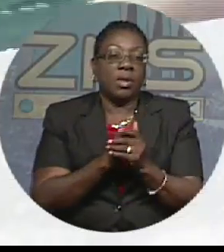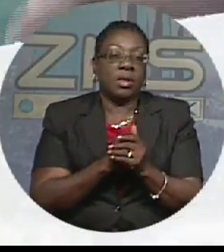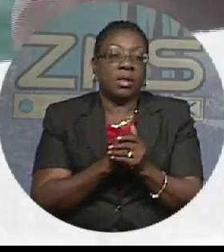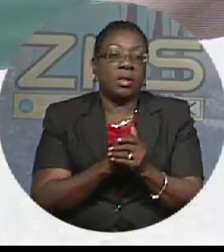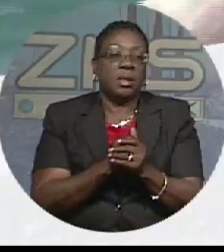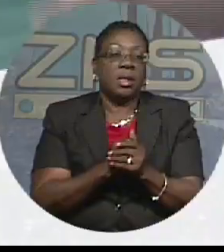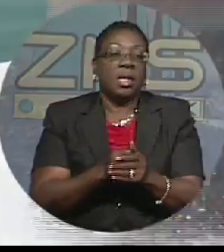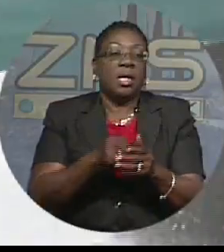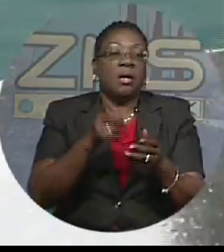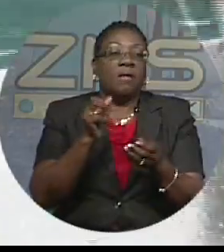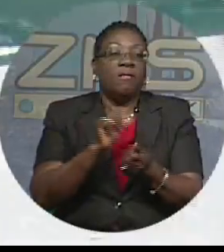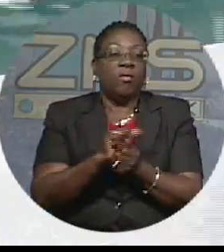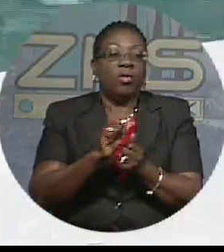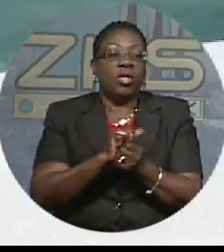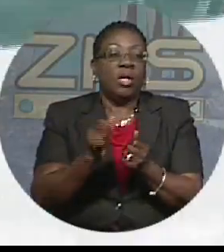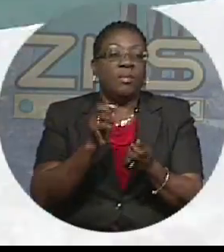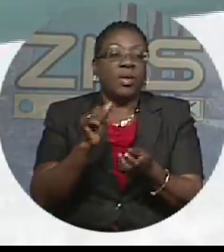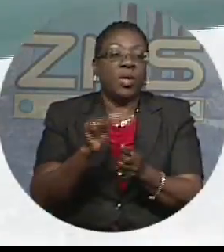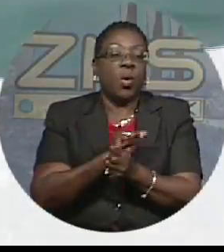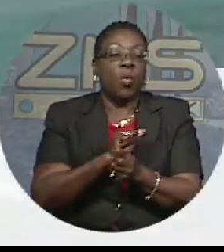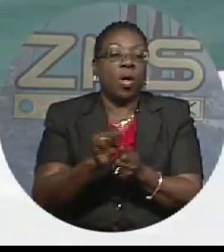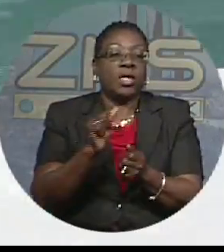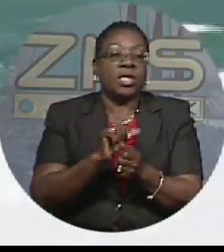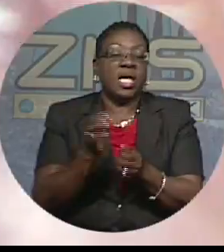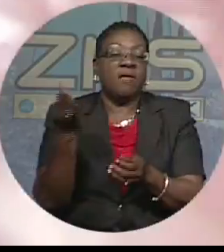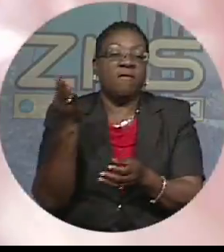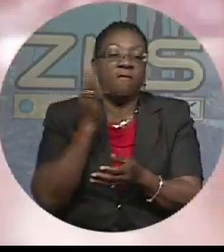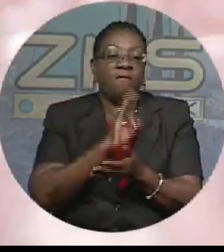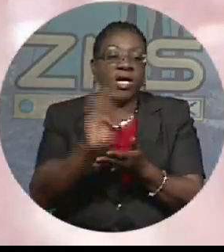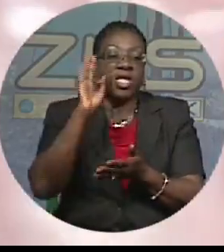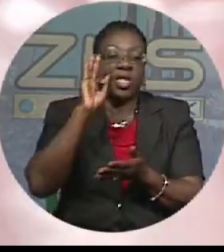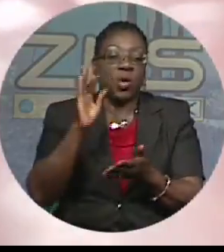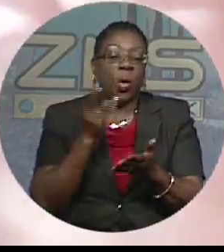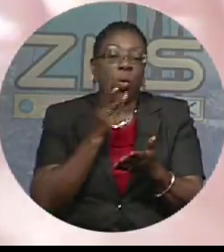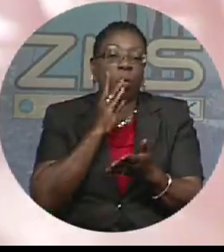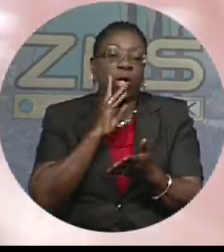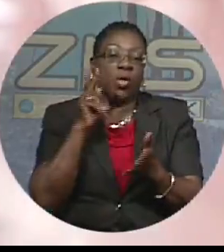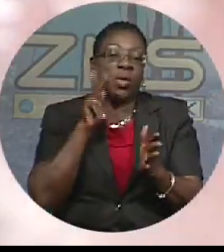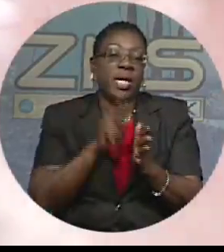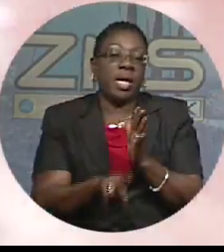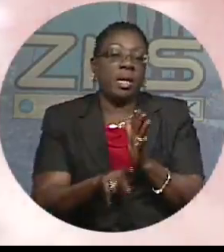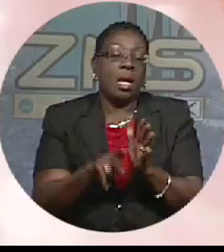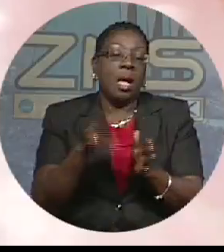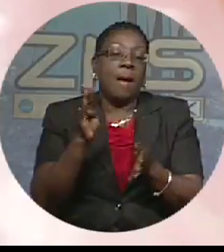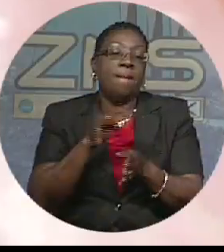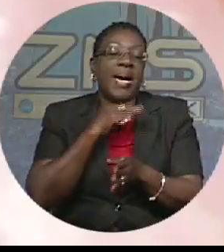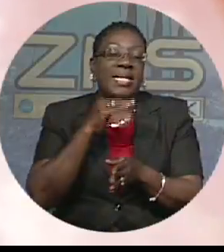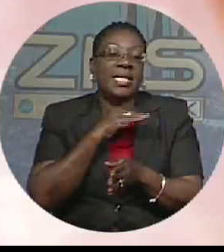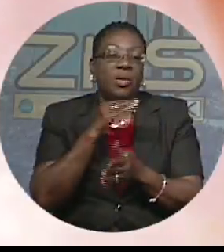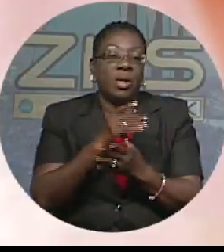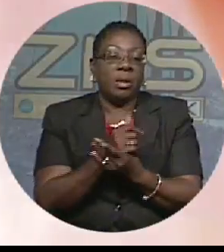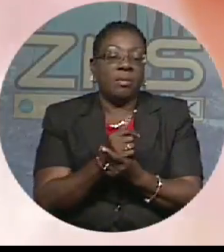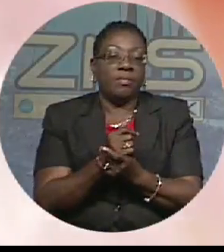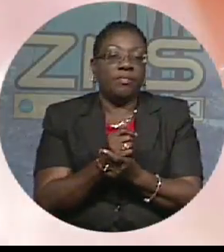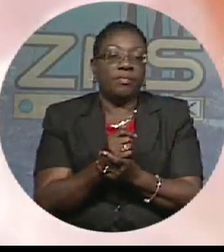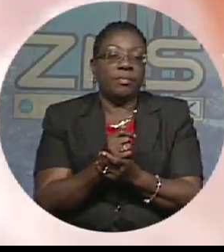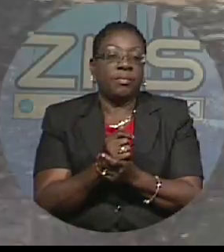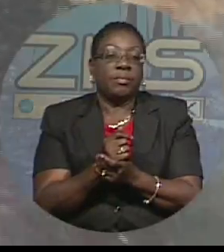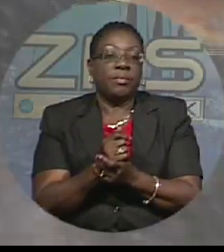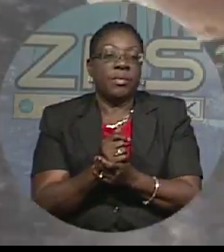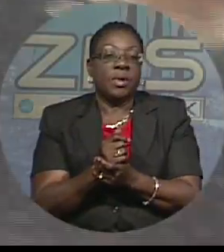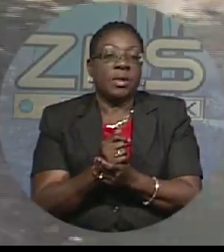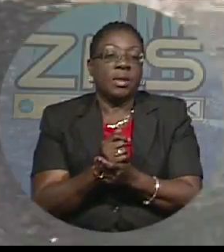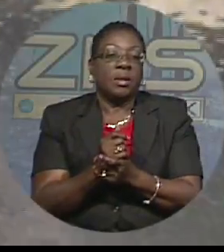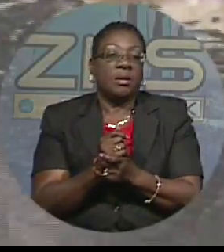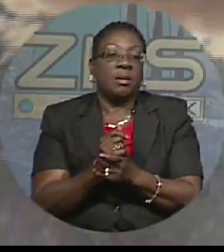in salt water, it must be rinsed in fresh water to kill bacteria. He says cooks should be mindful when using utensils like knives